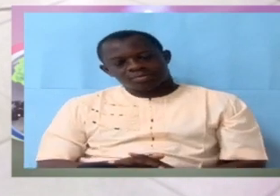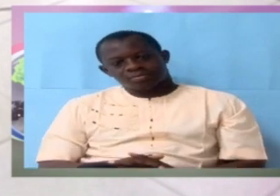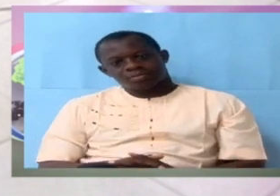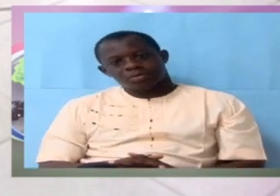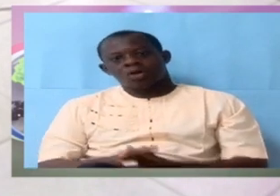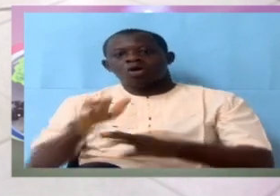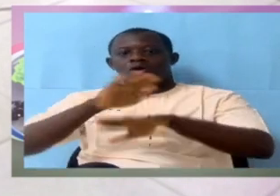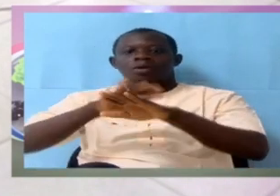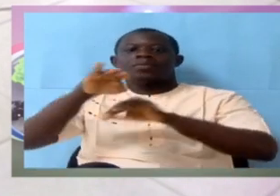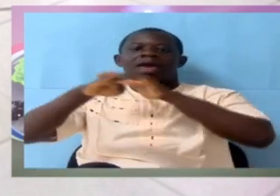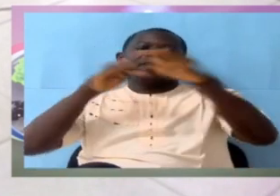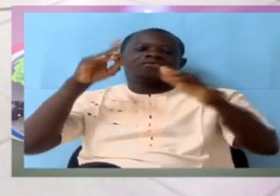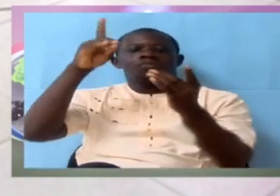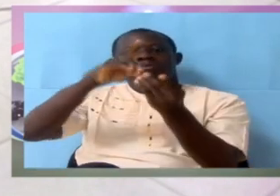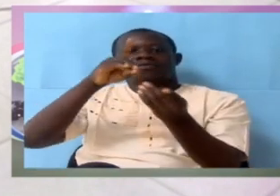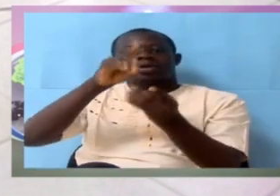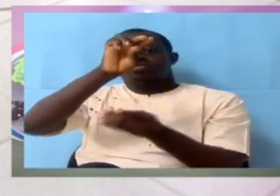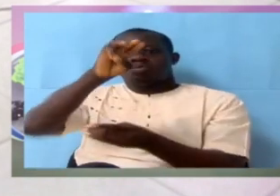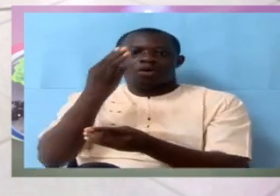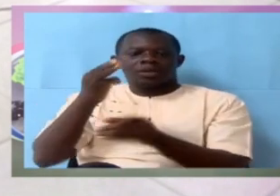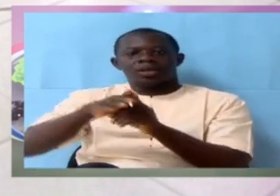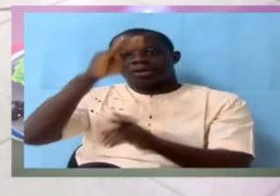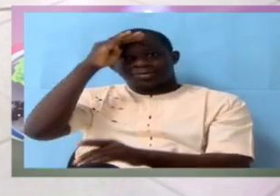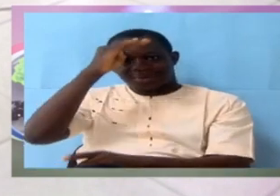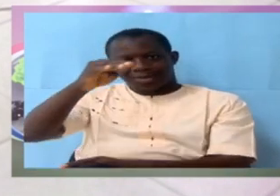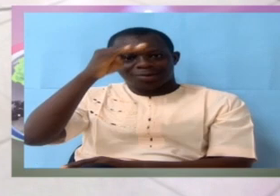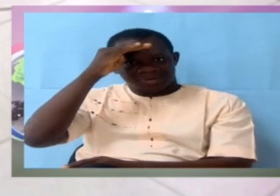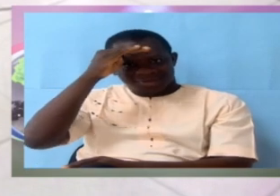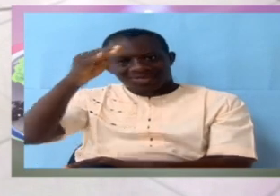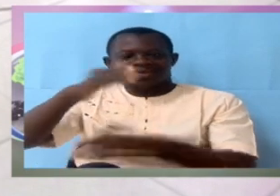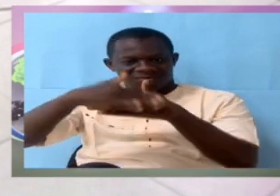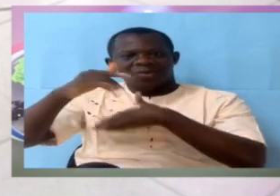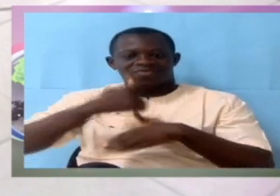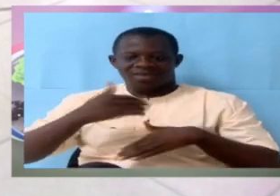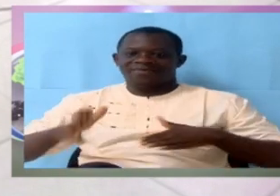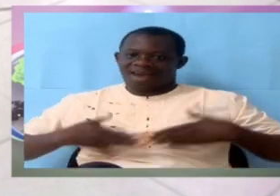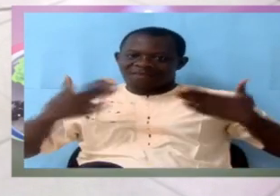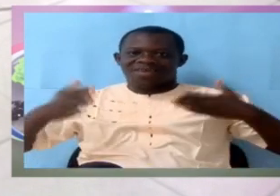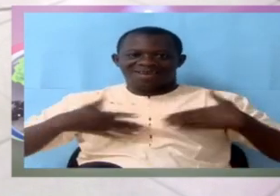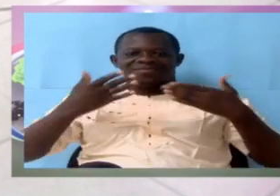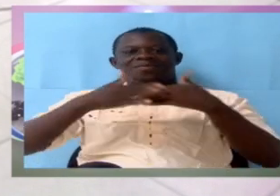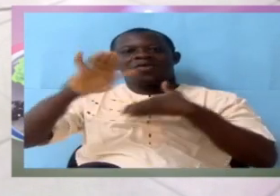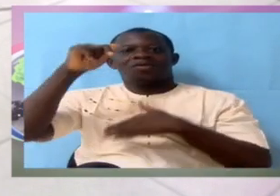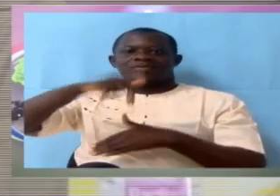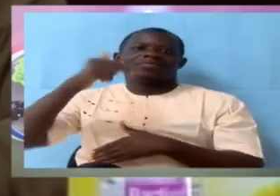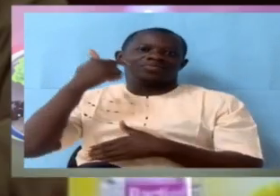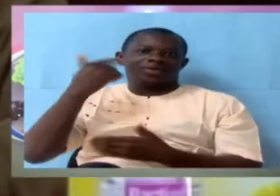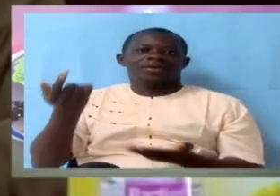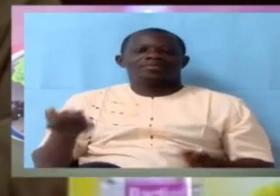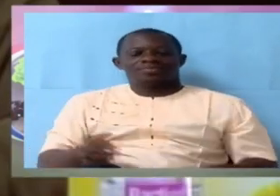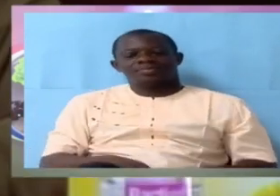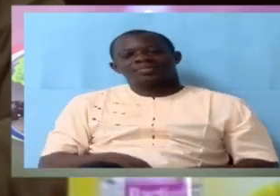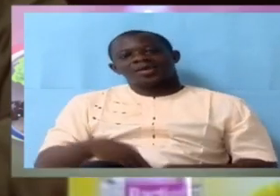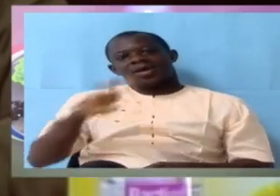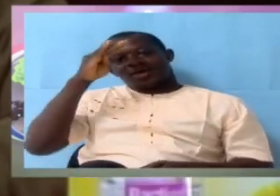On behalf of the Prophet. Thank you very much. I'm very happy today. Yes.